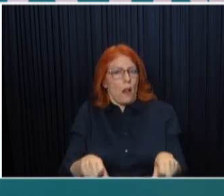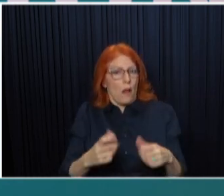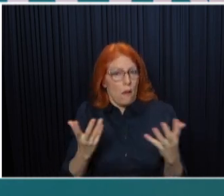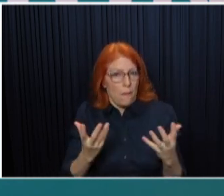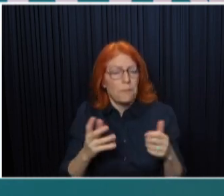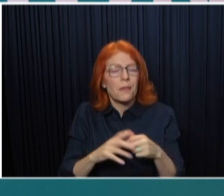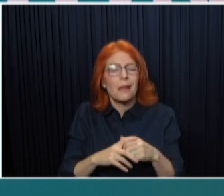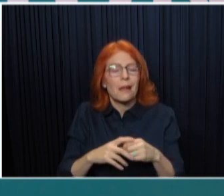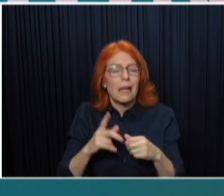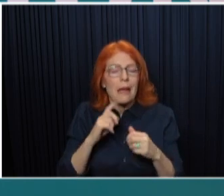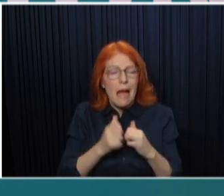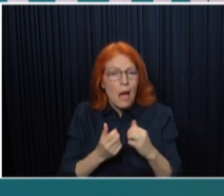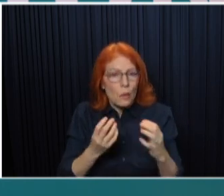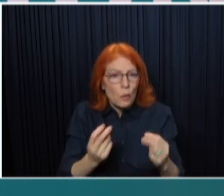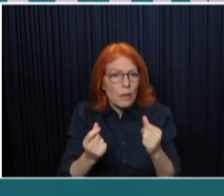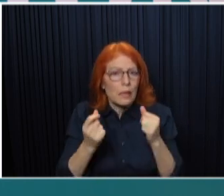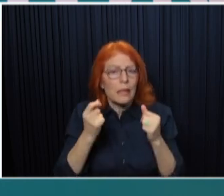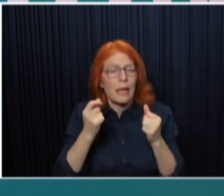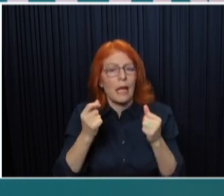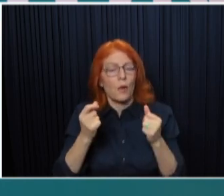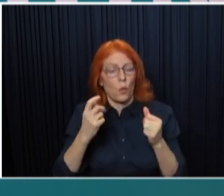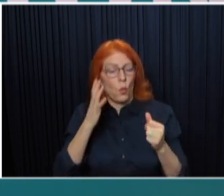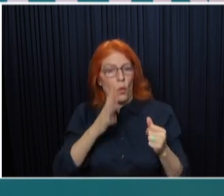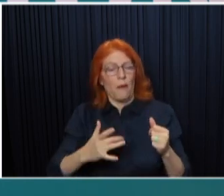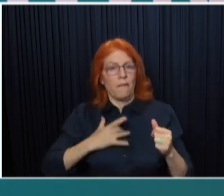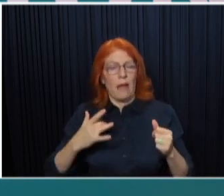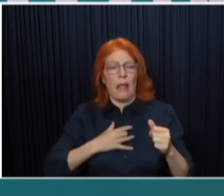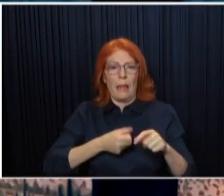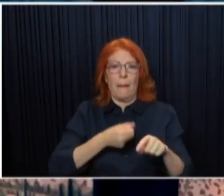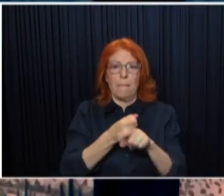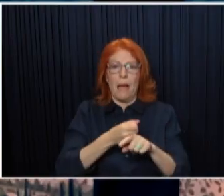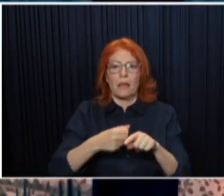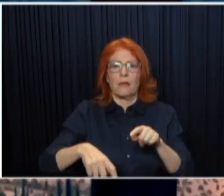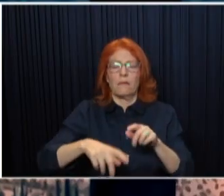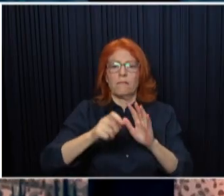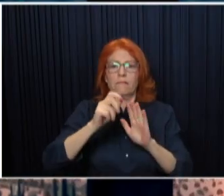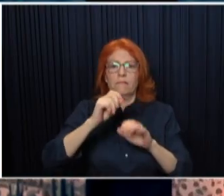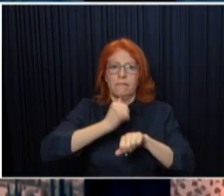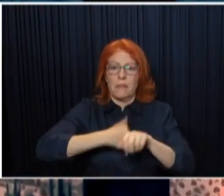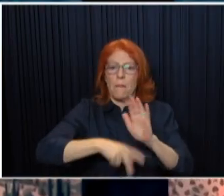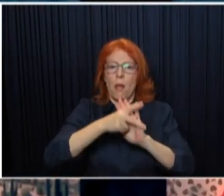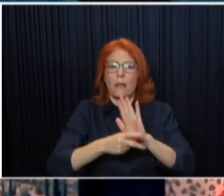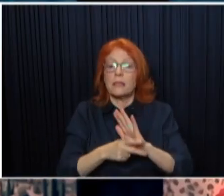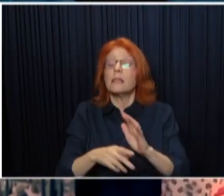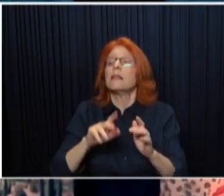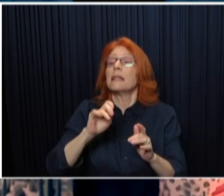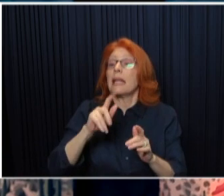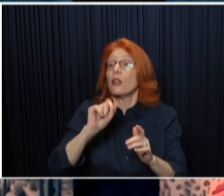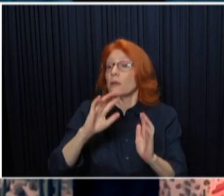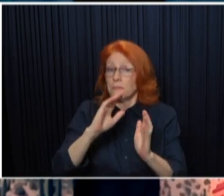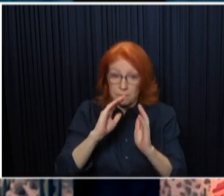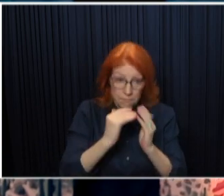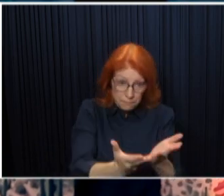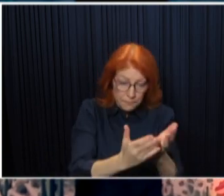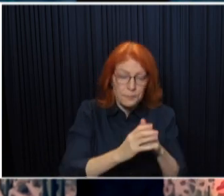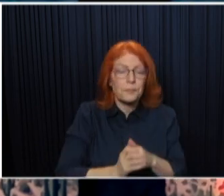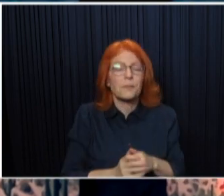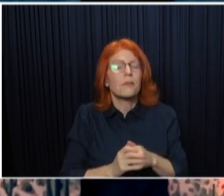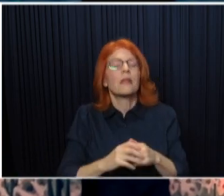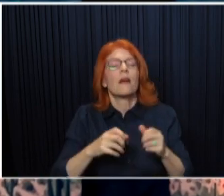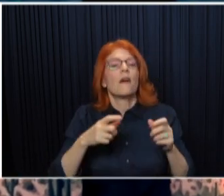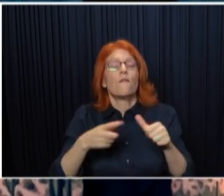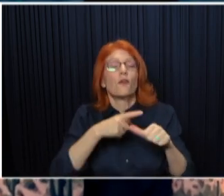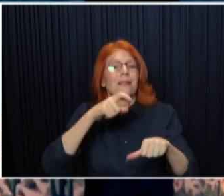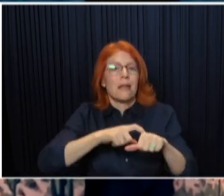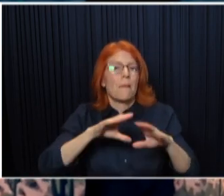how quickly would people feel the impact of those policies? Mr. Keeler, we can start with you this time. I would support first-time